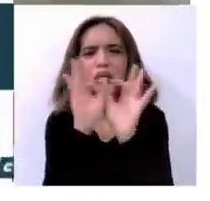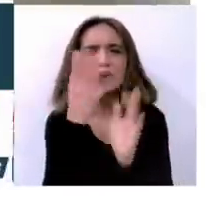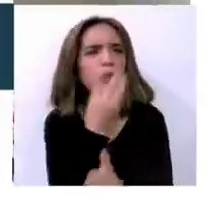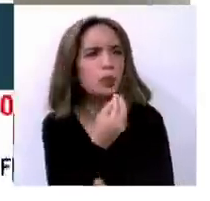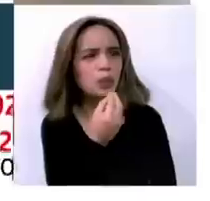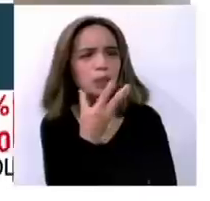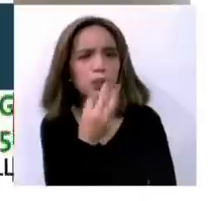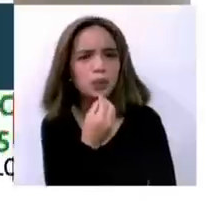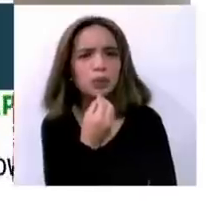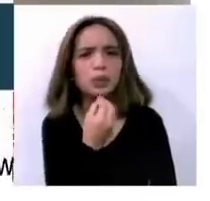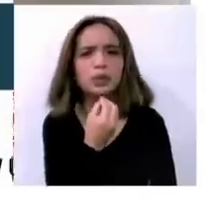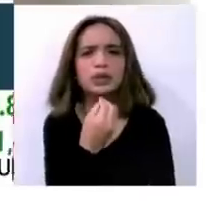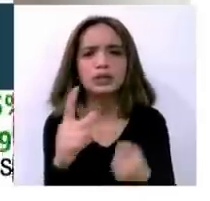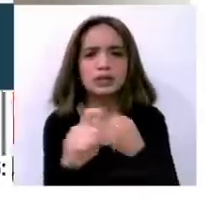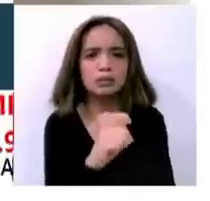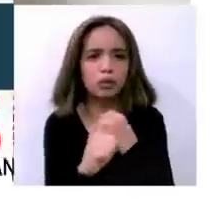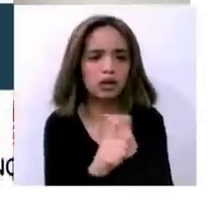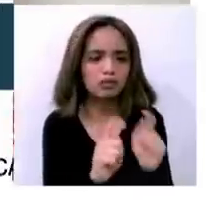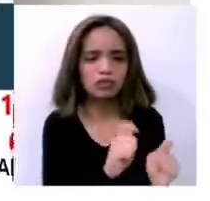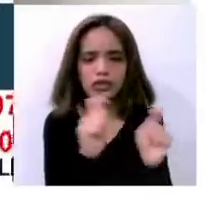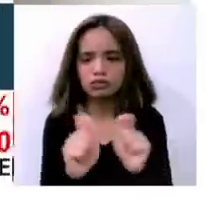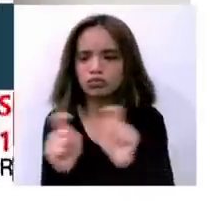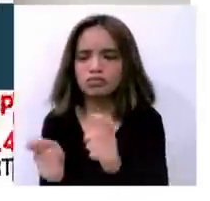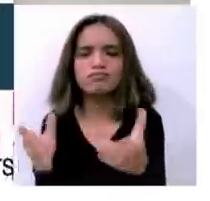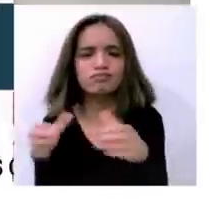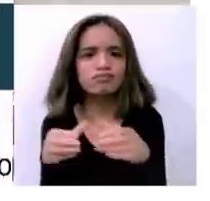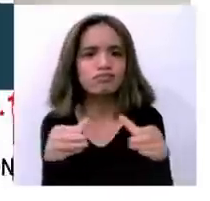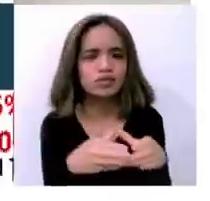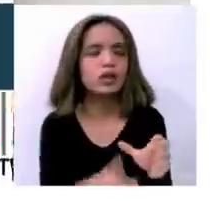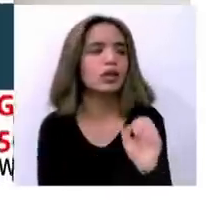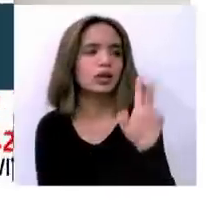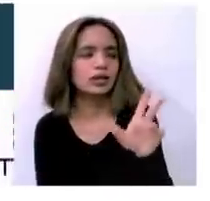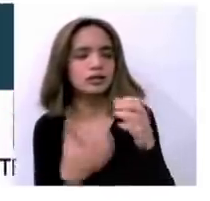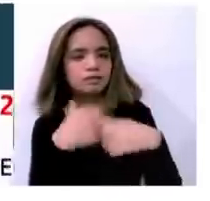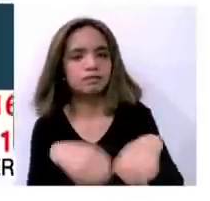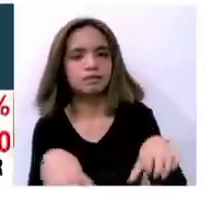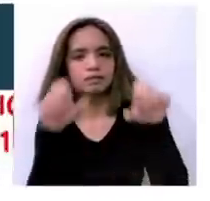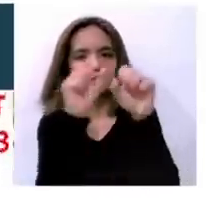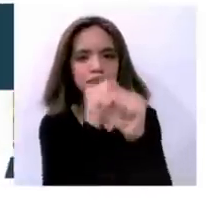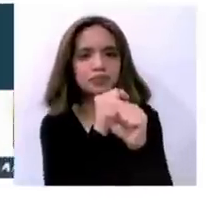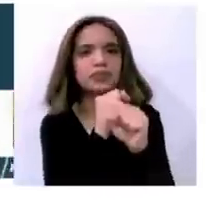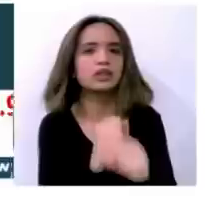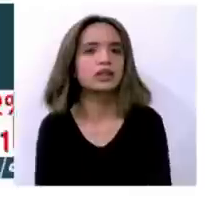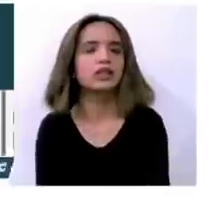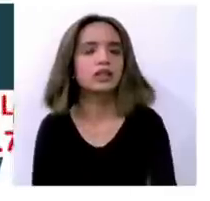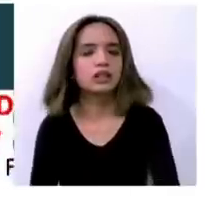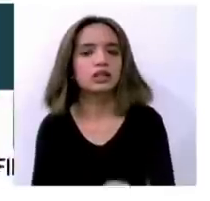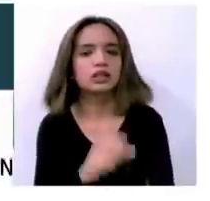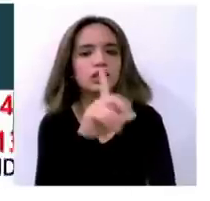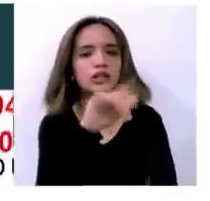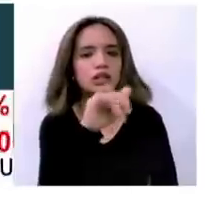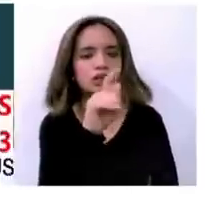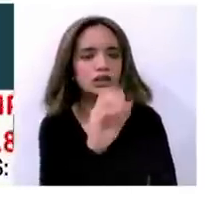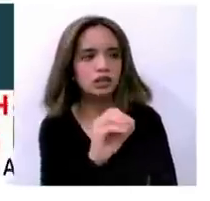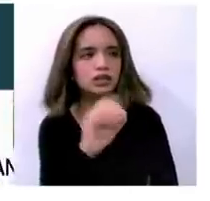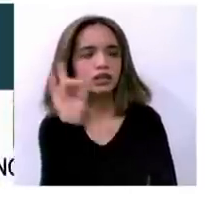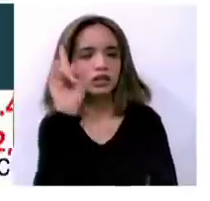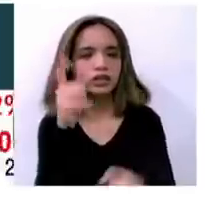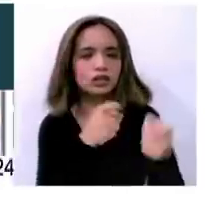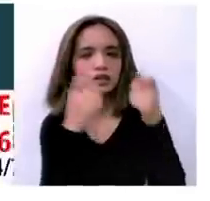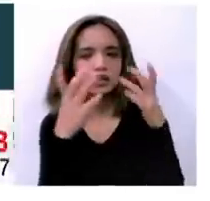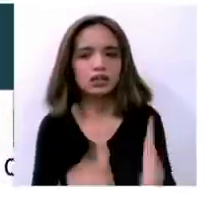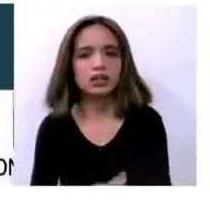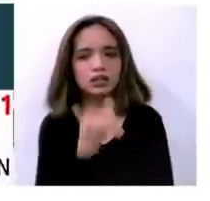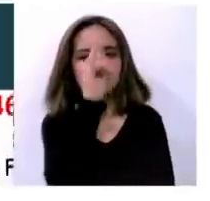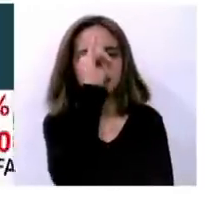fleeting, temporary alliances. All right, we're going to have to leave it at that. Mr. Lito Banayo there, campaign manager of Manila Mayor